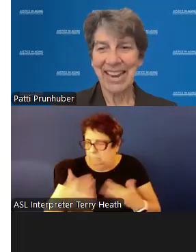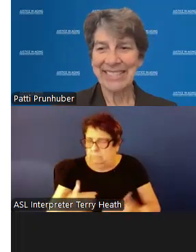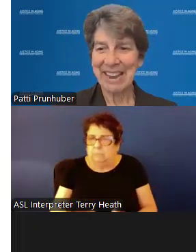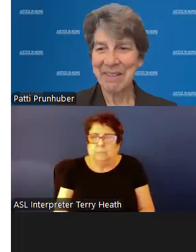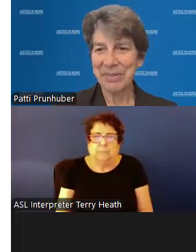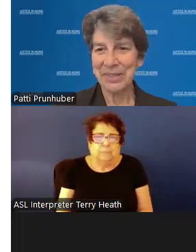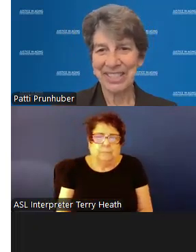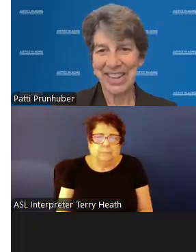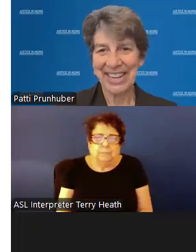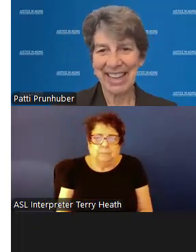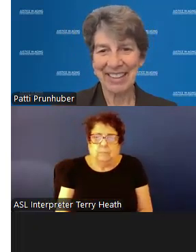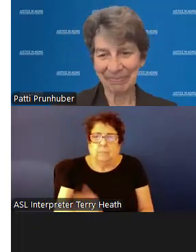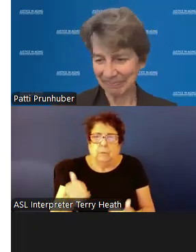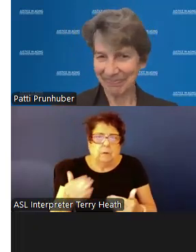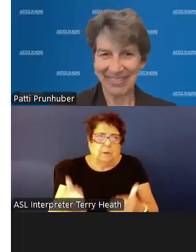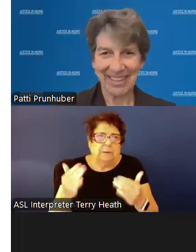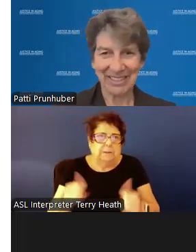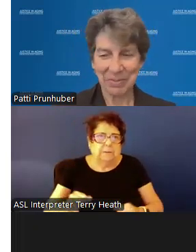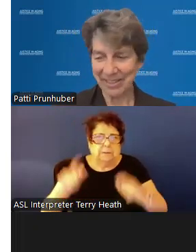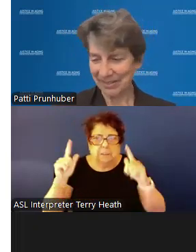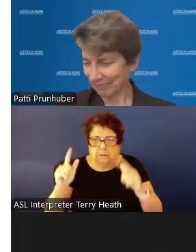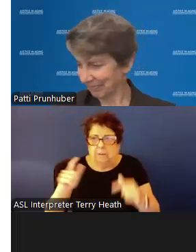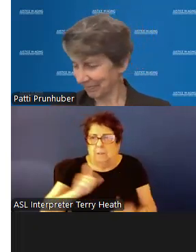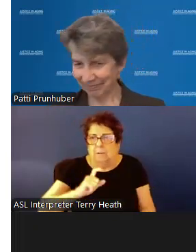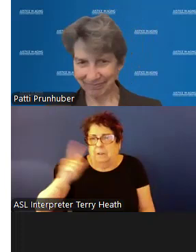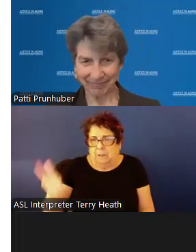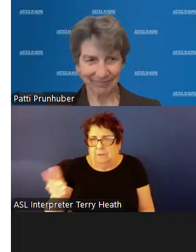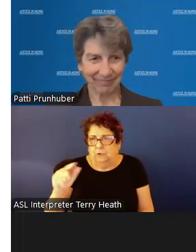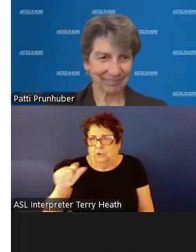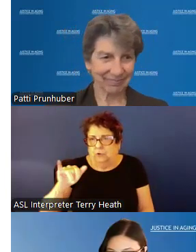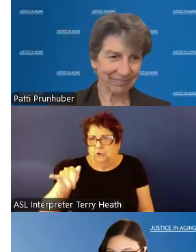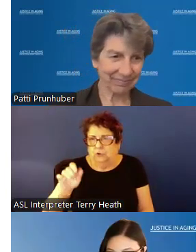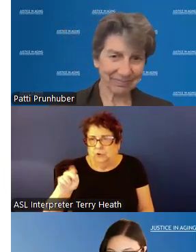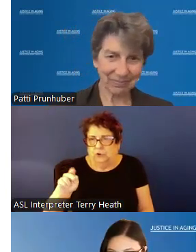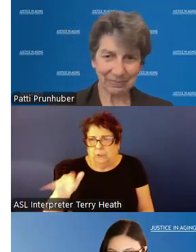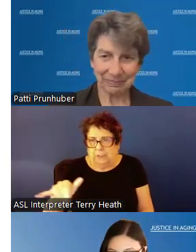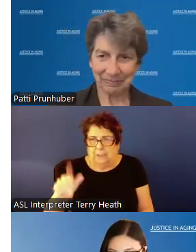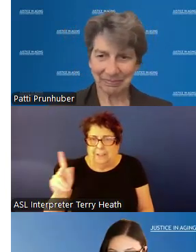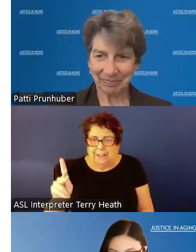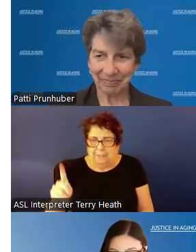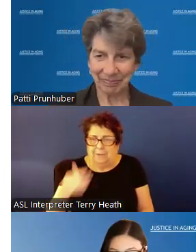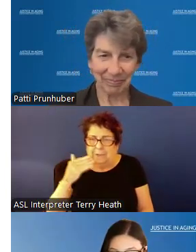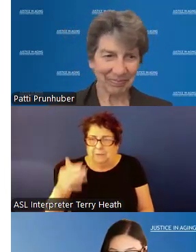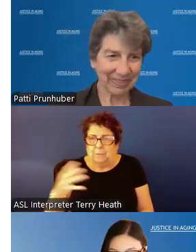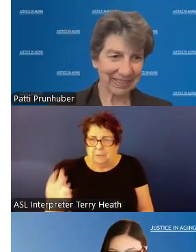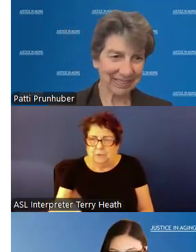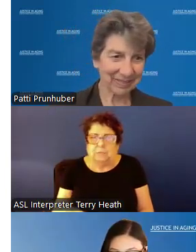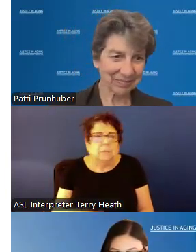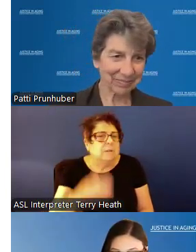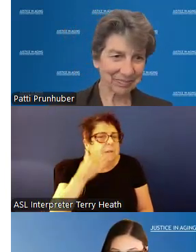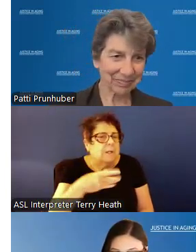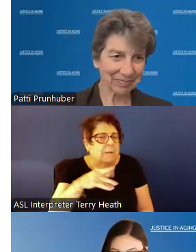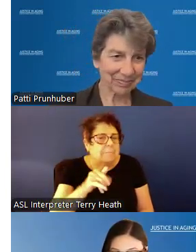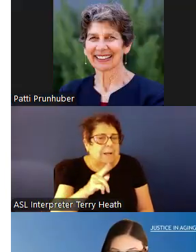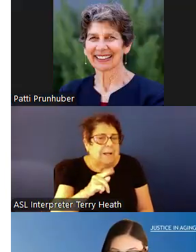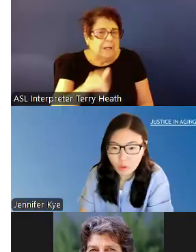I'm going to hand it now over to Jenny Kay. Thanks so much. Thanks, Patty. So I am now going